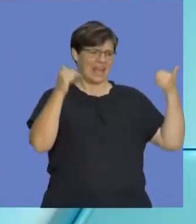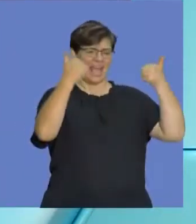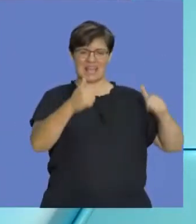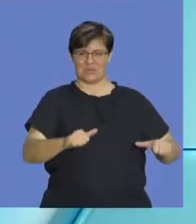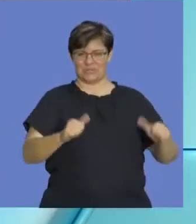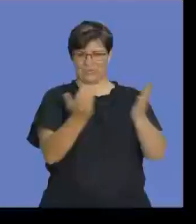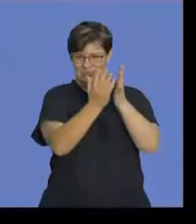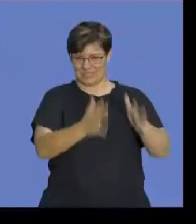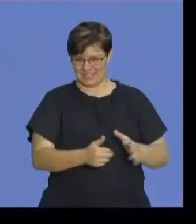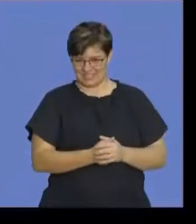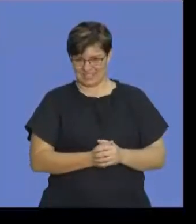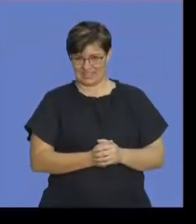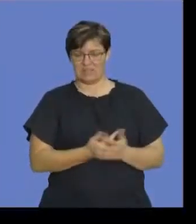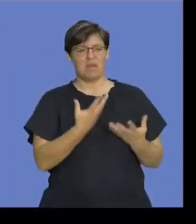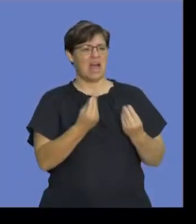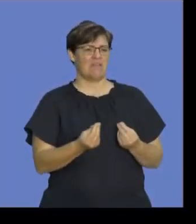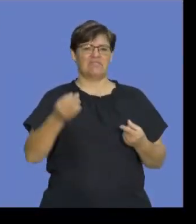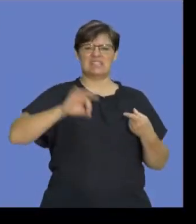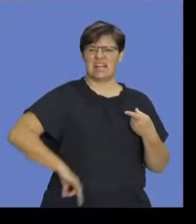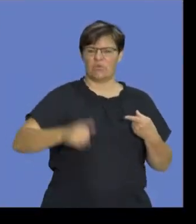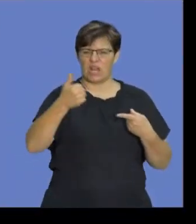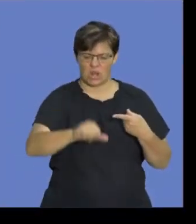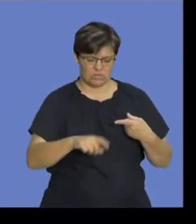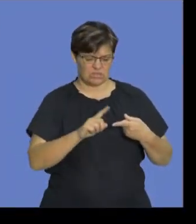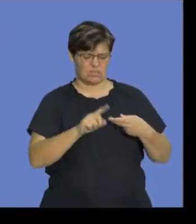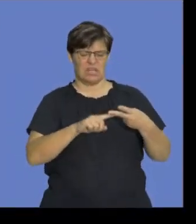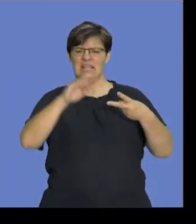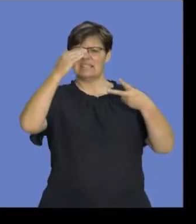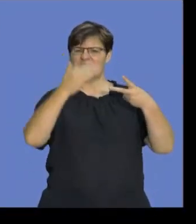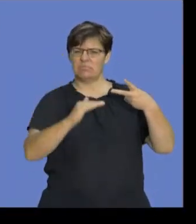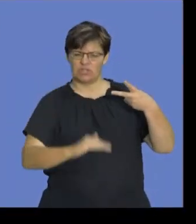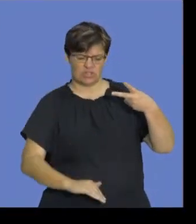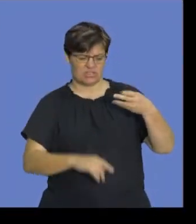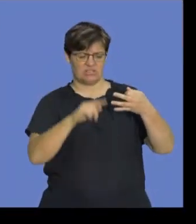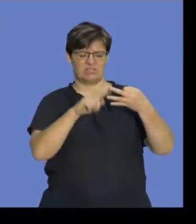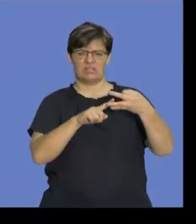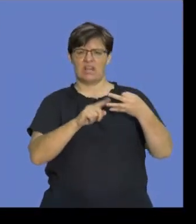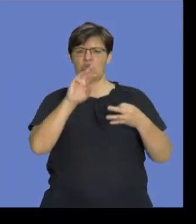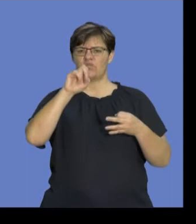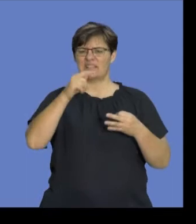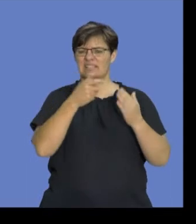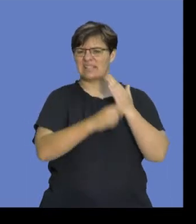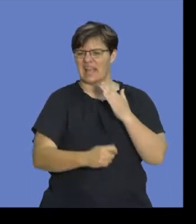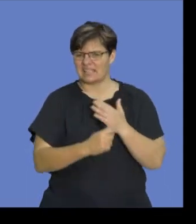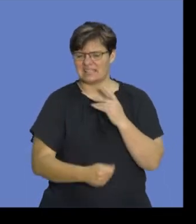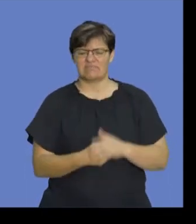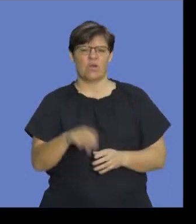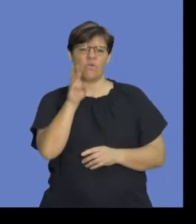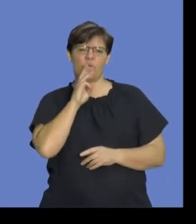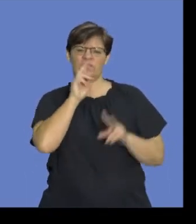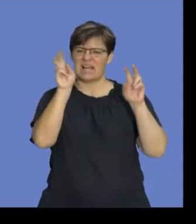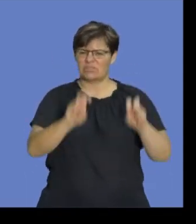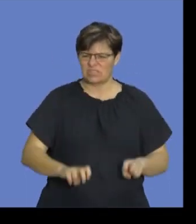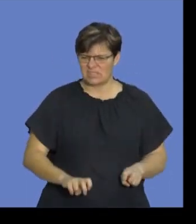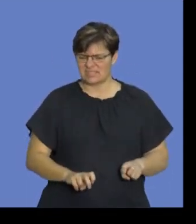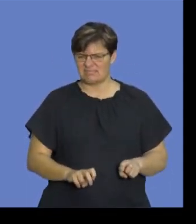your salaries account, your depreciation, your rates and taxes, your water and electricity. Those are just accounts